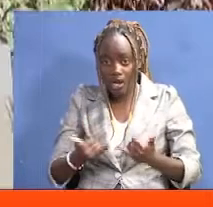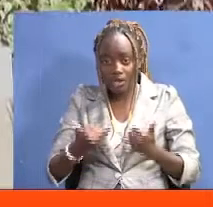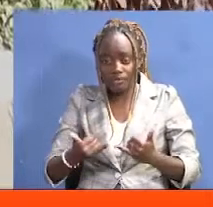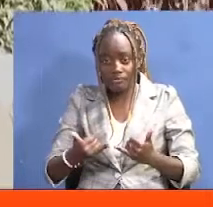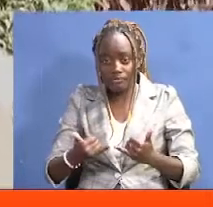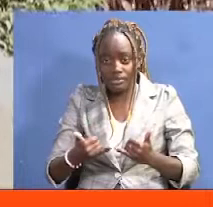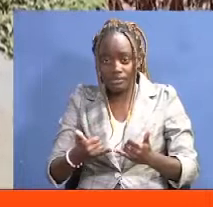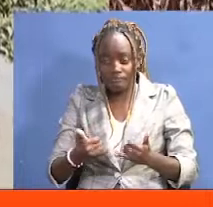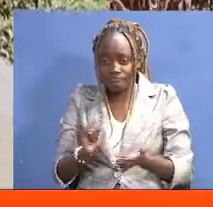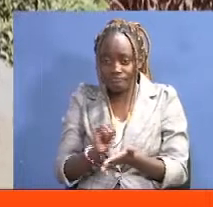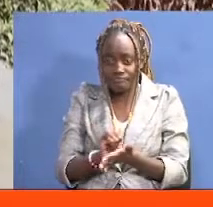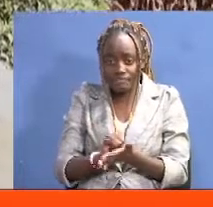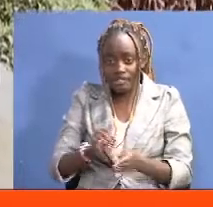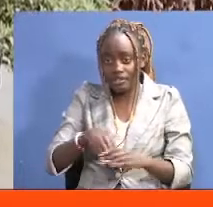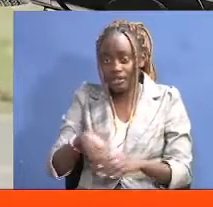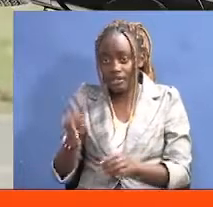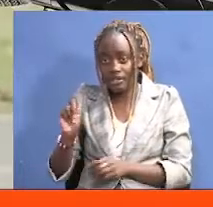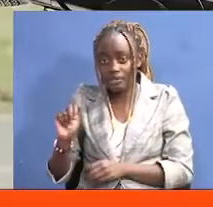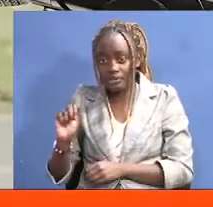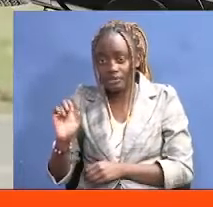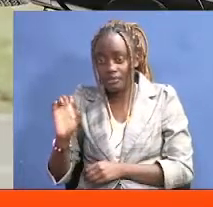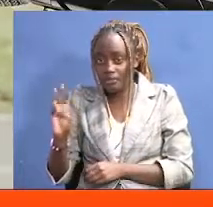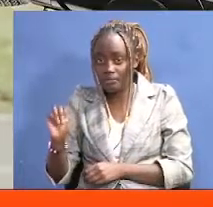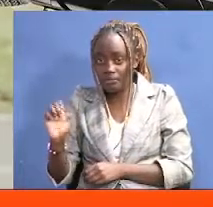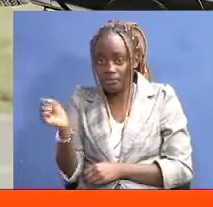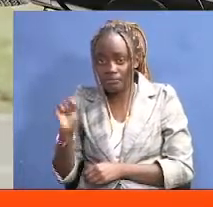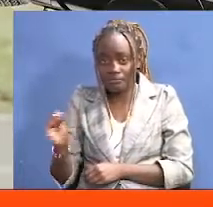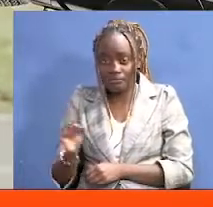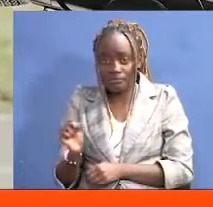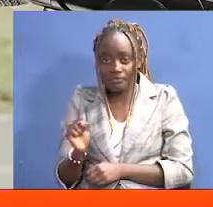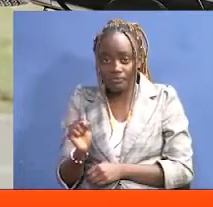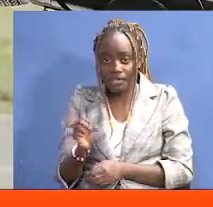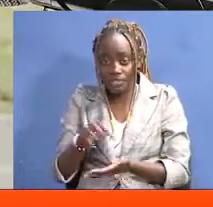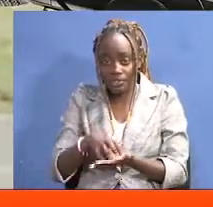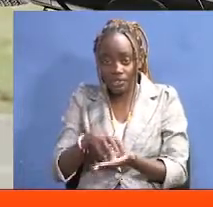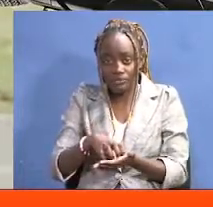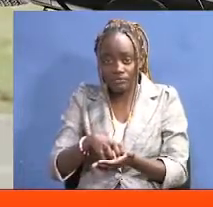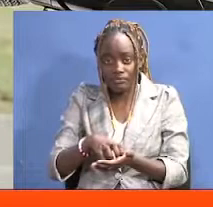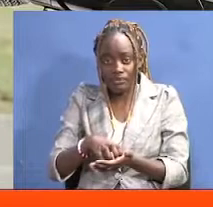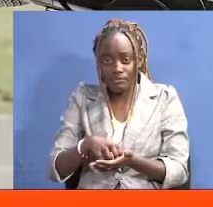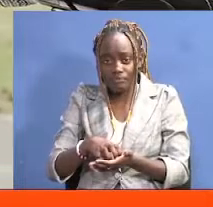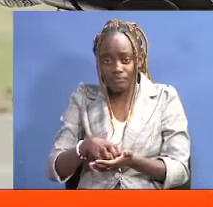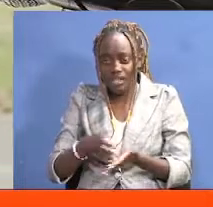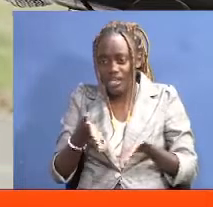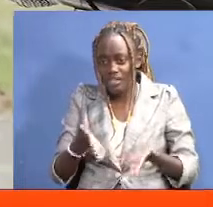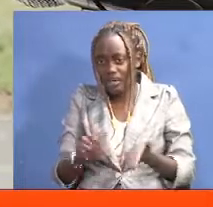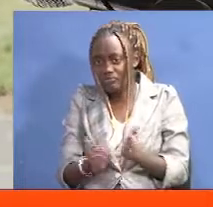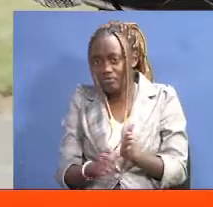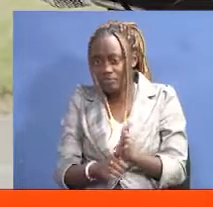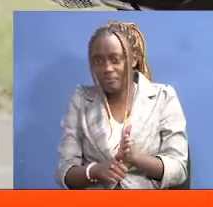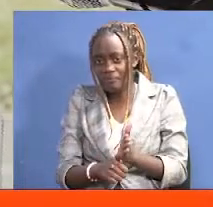in effort to mitigate the menace. Something that they will do in their sector to make, because here we are not here to blame, we are